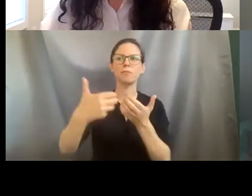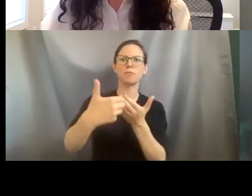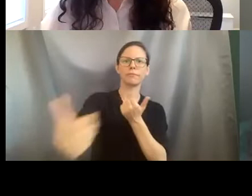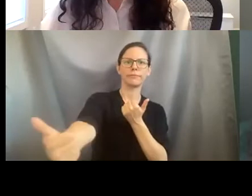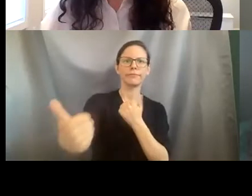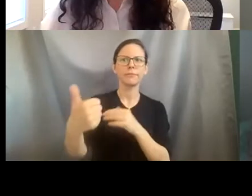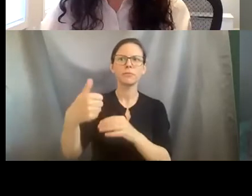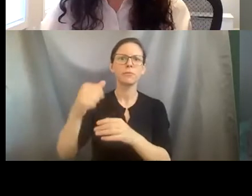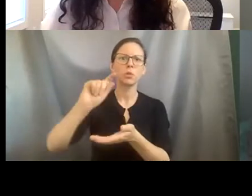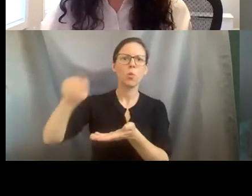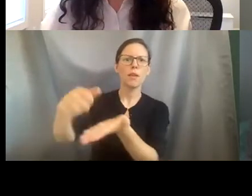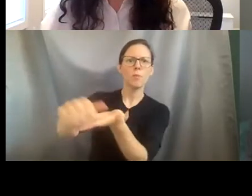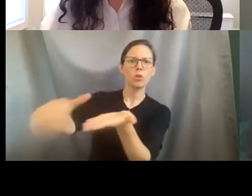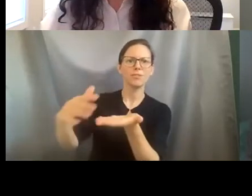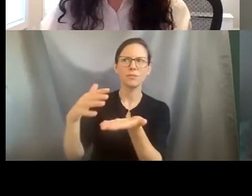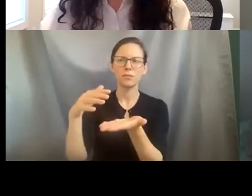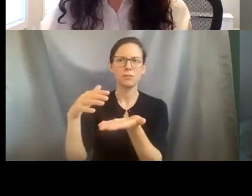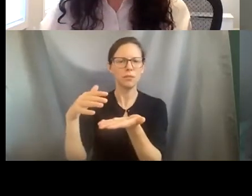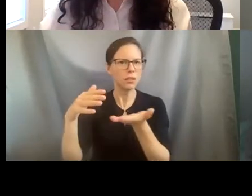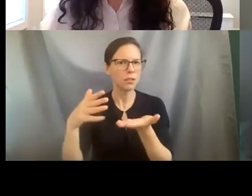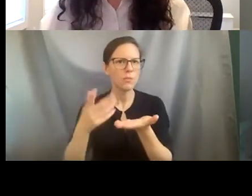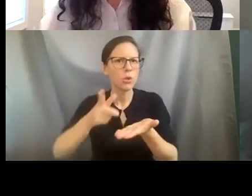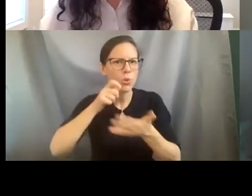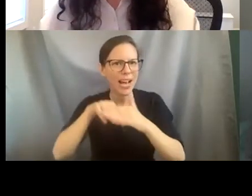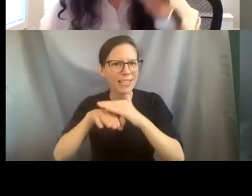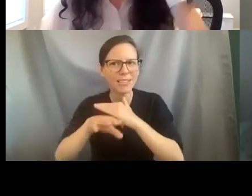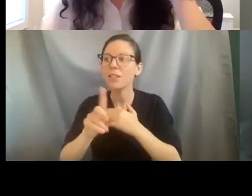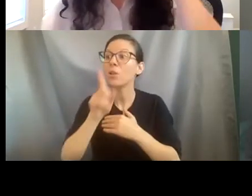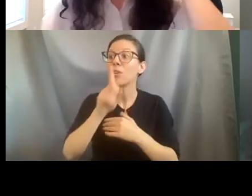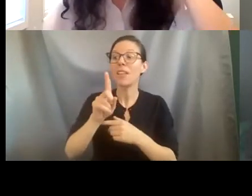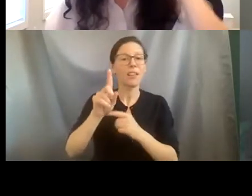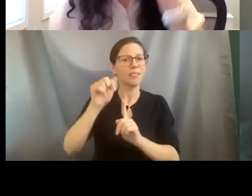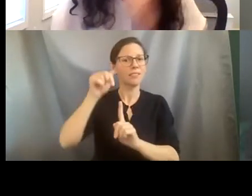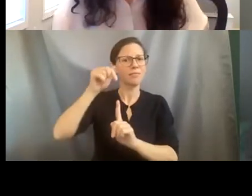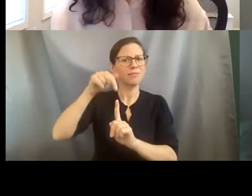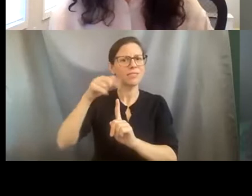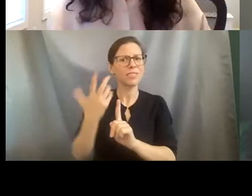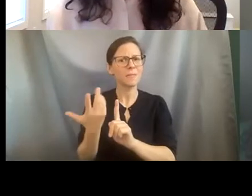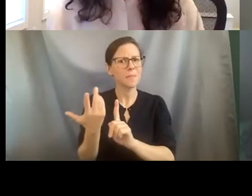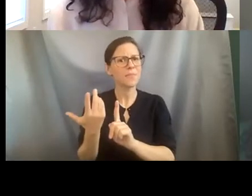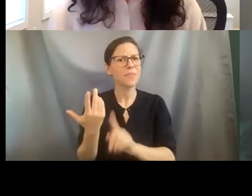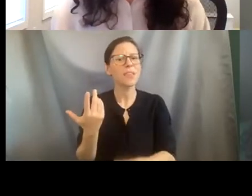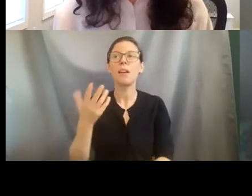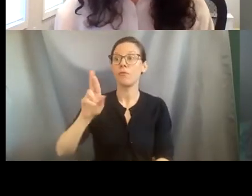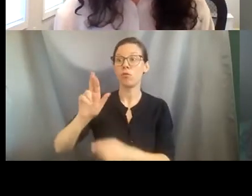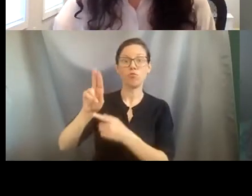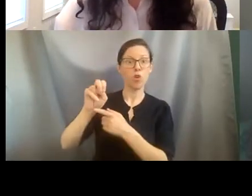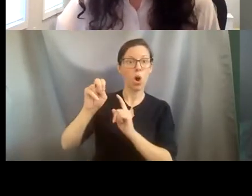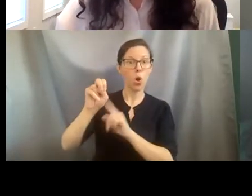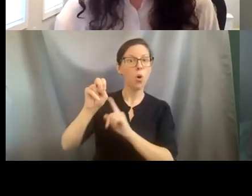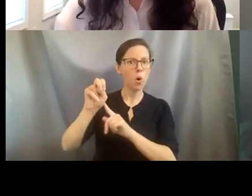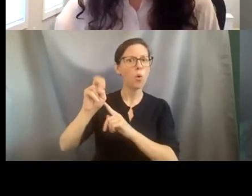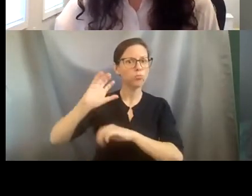who is accessing them. Because right now, as far as Roe, it has still always been an issue if people of color